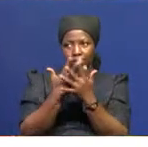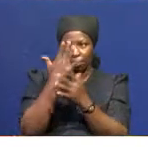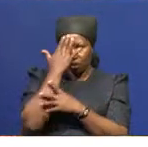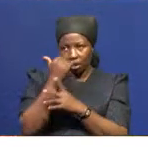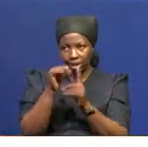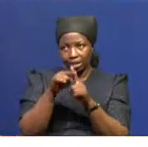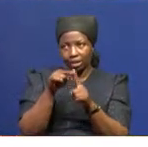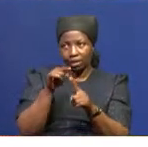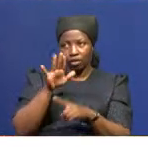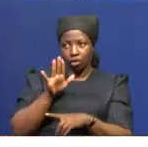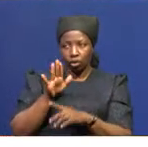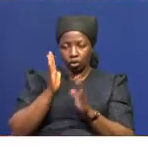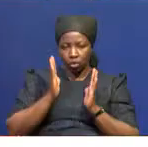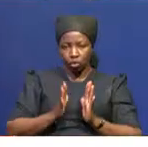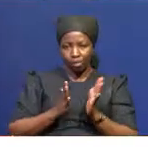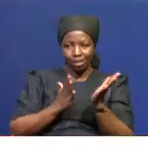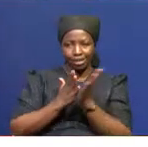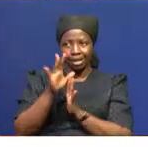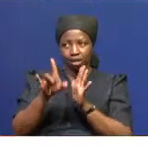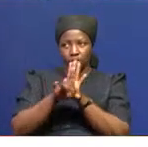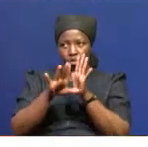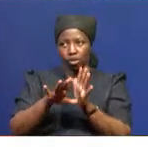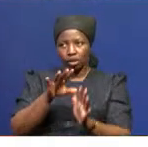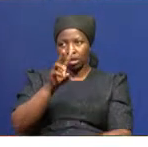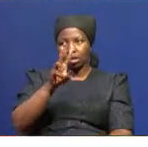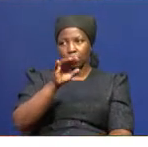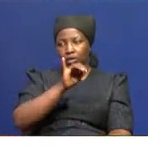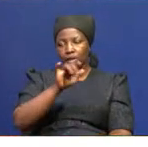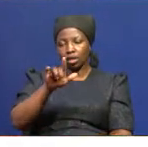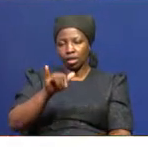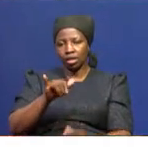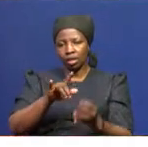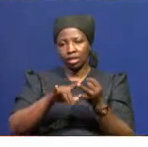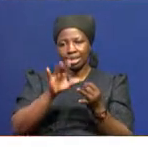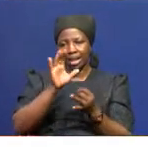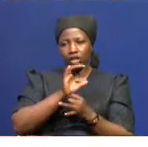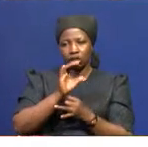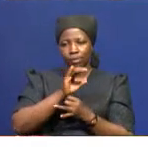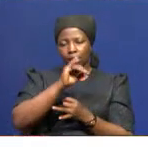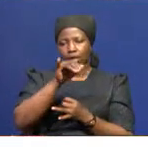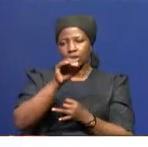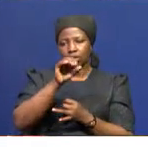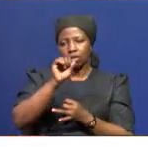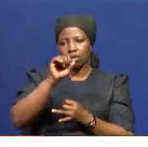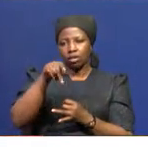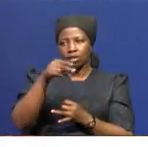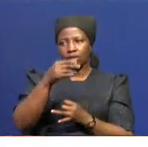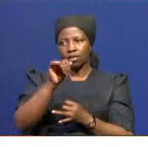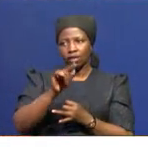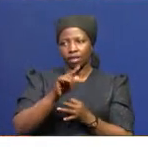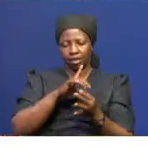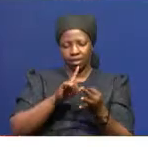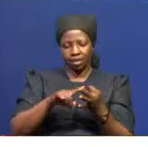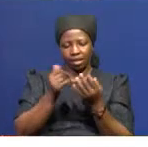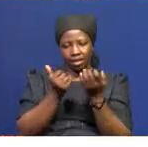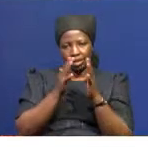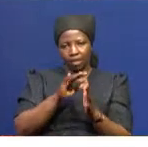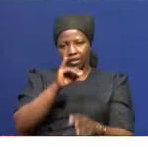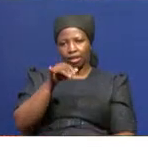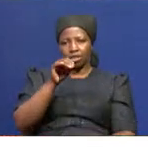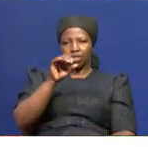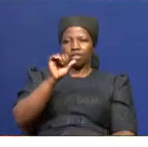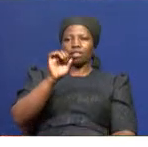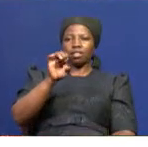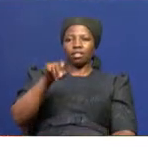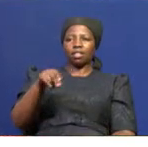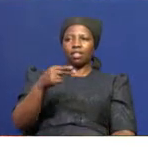lawyer Willie Kimani, his client Josephat Mwendwa, and their driver Joseph Mwiruri.